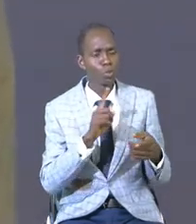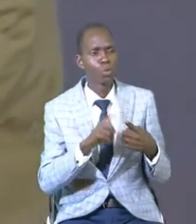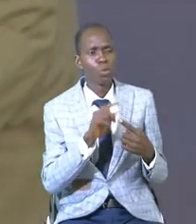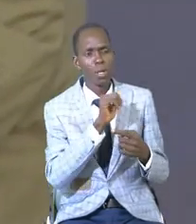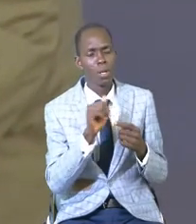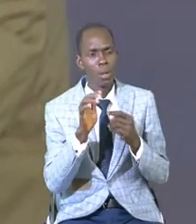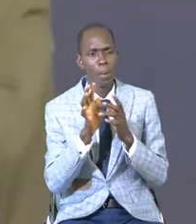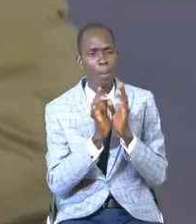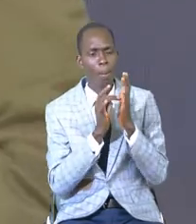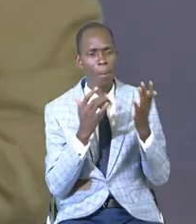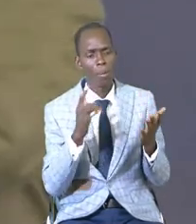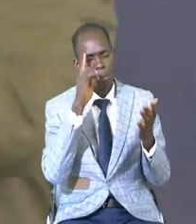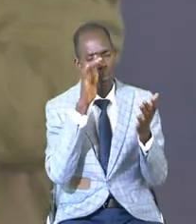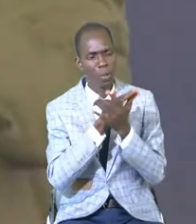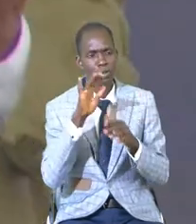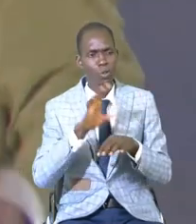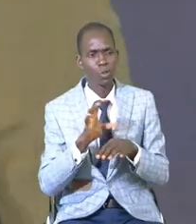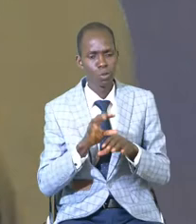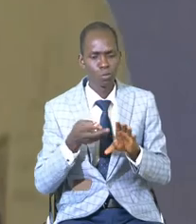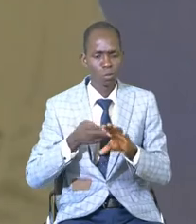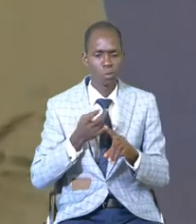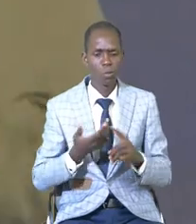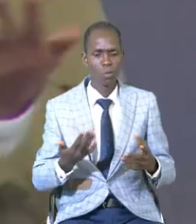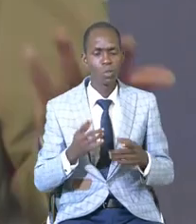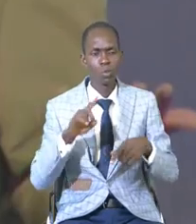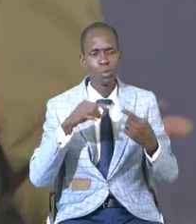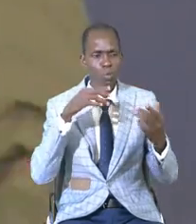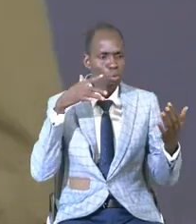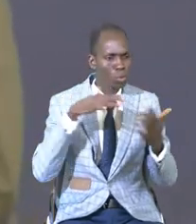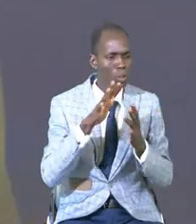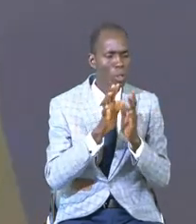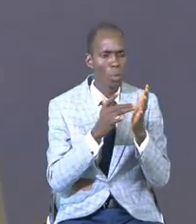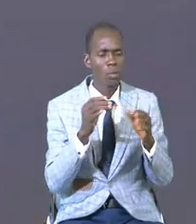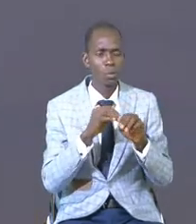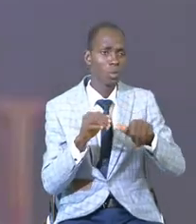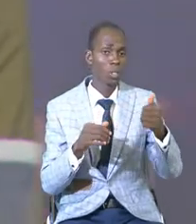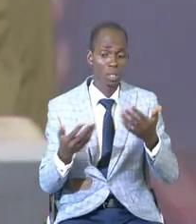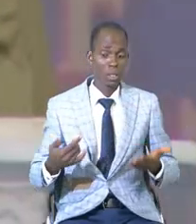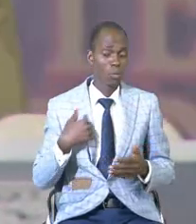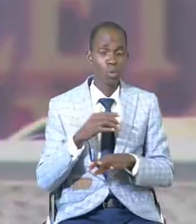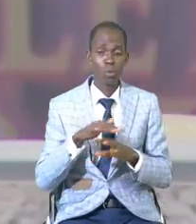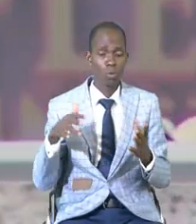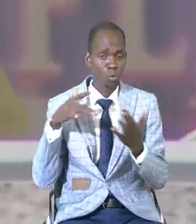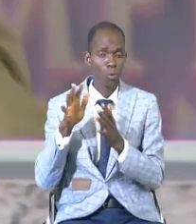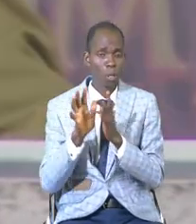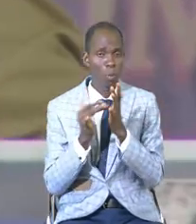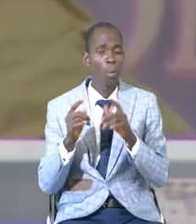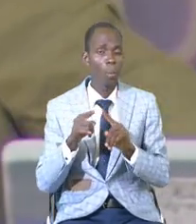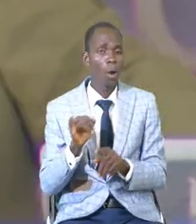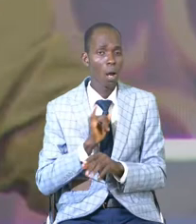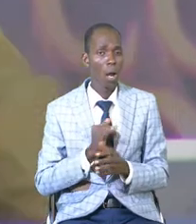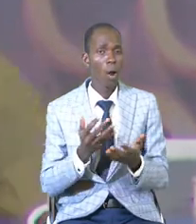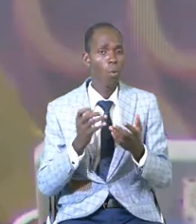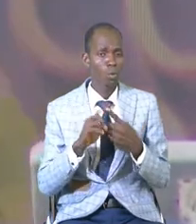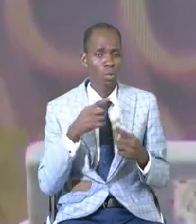to a place where they study the Bible. Here they don't study the Bible. But I want to tell you, if you